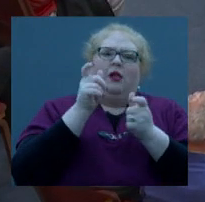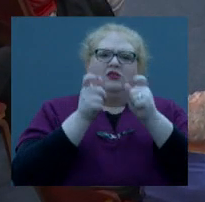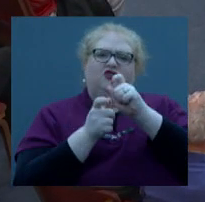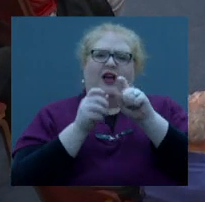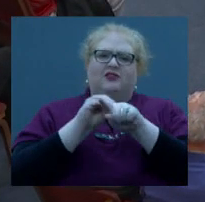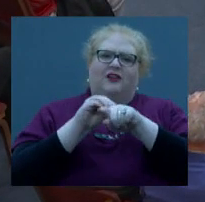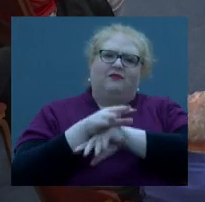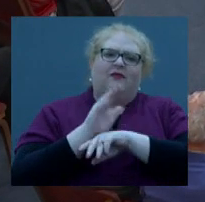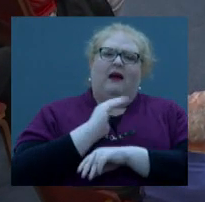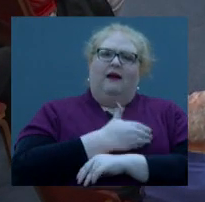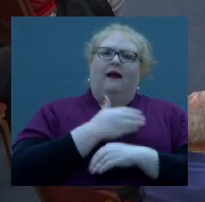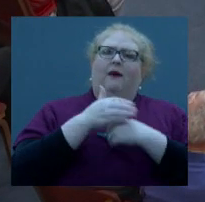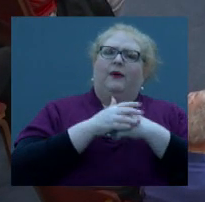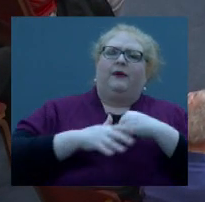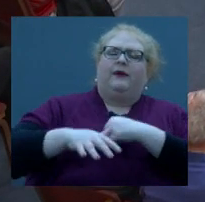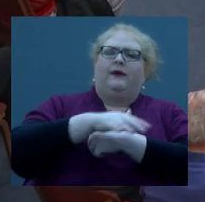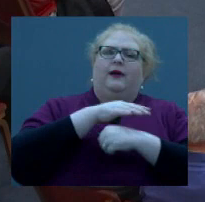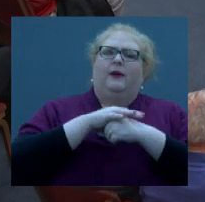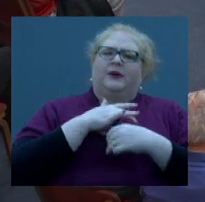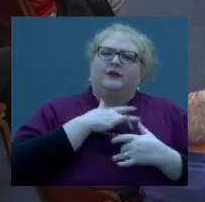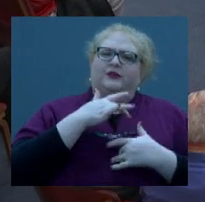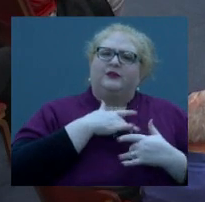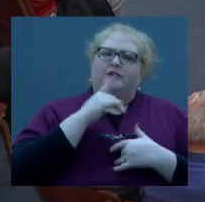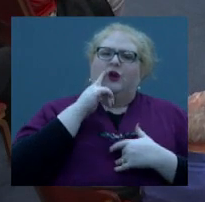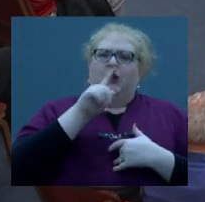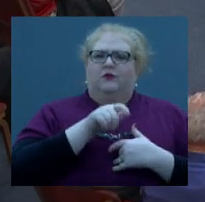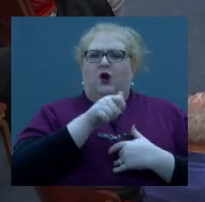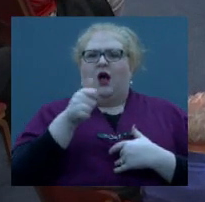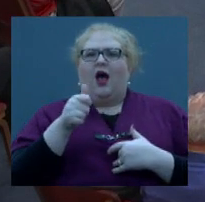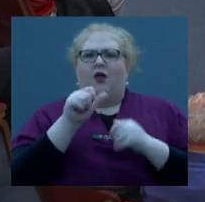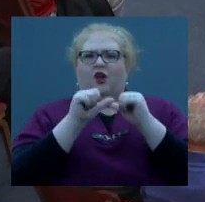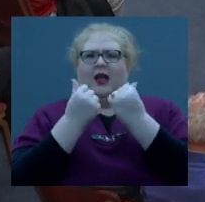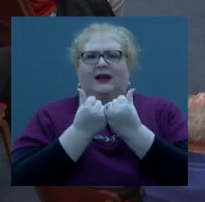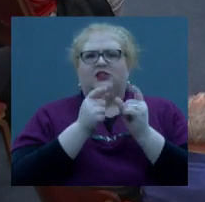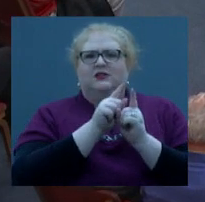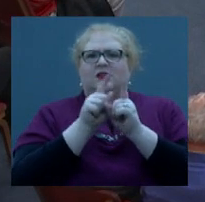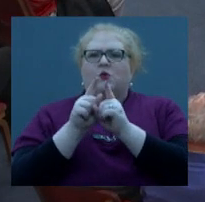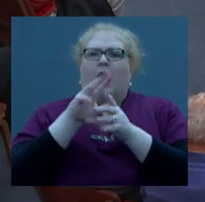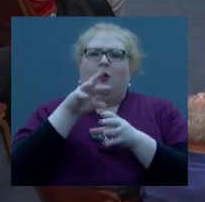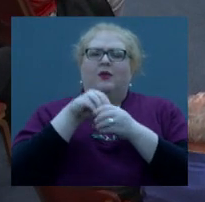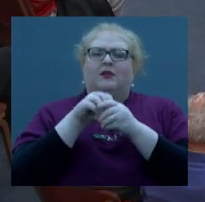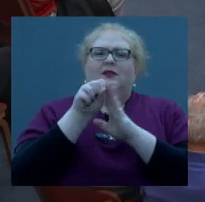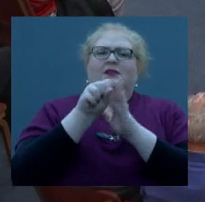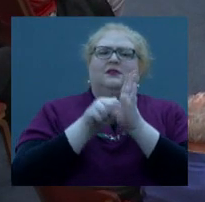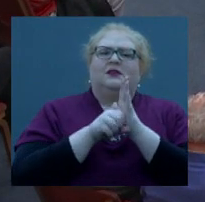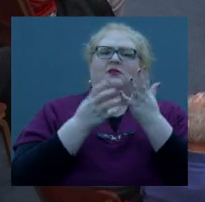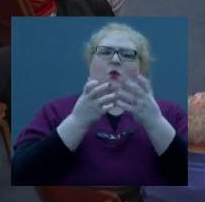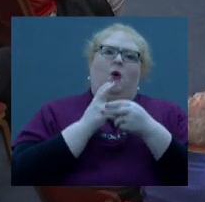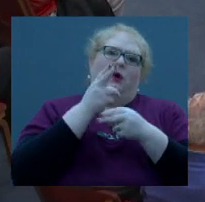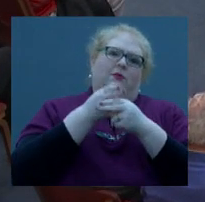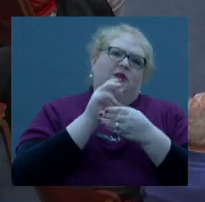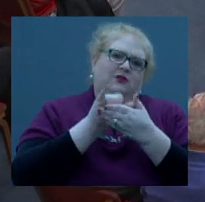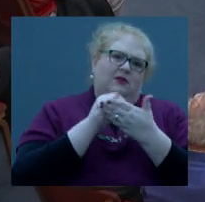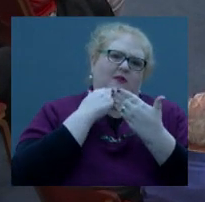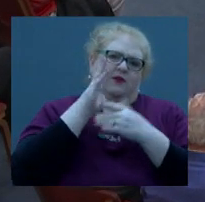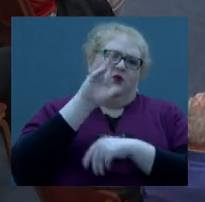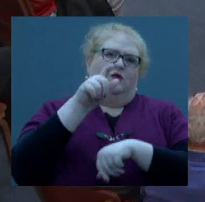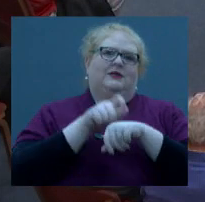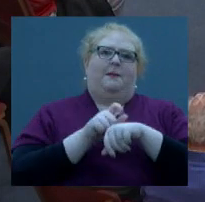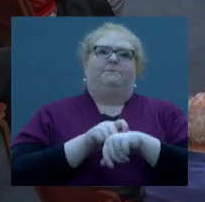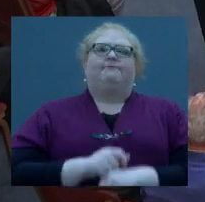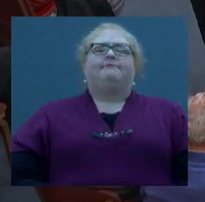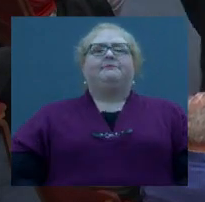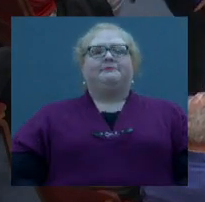neighborhood, as well as be a concern for other agencies within the state. So I just wanted to mention that. Thank you for your time.